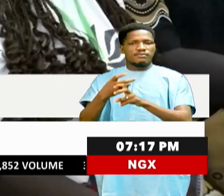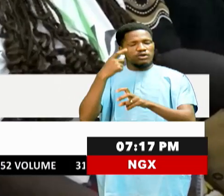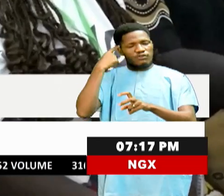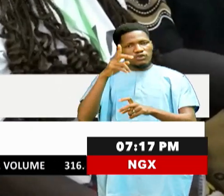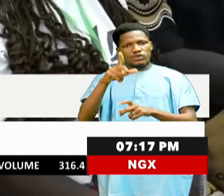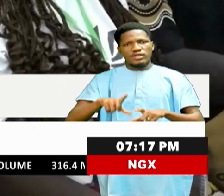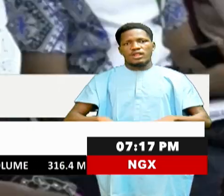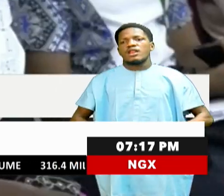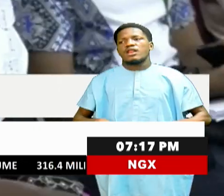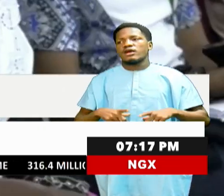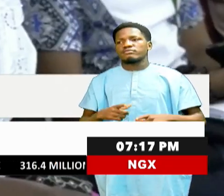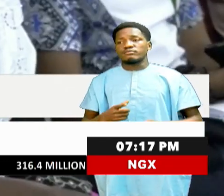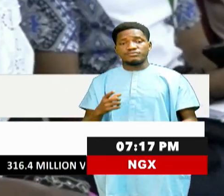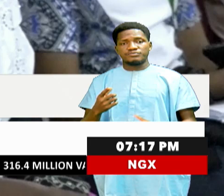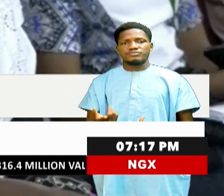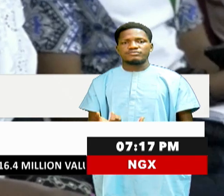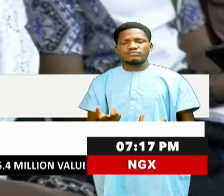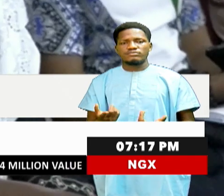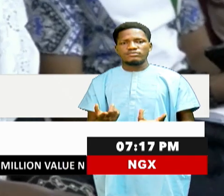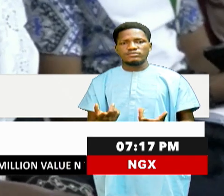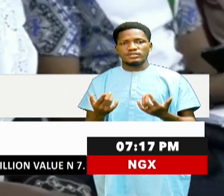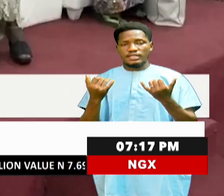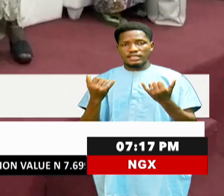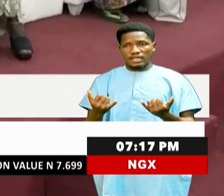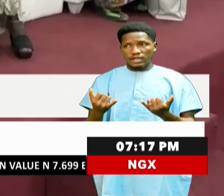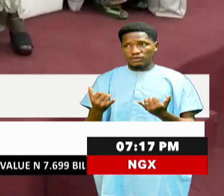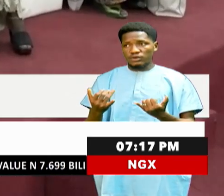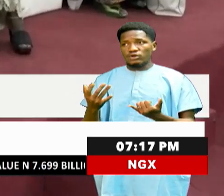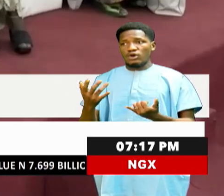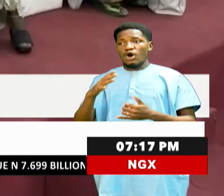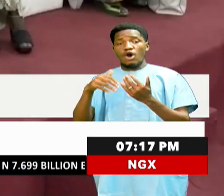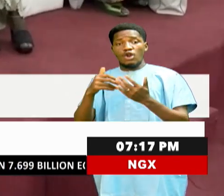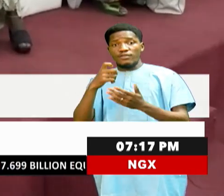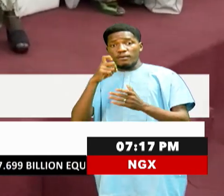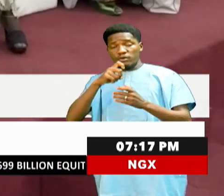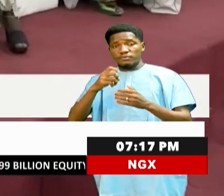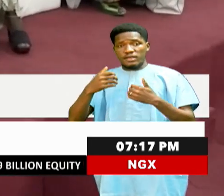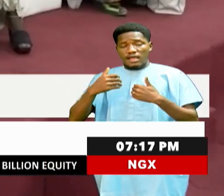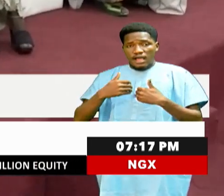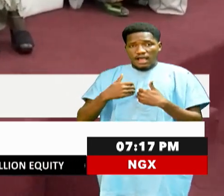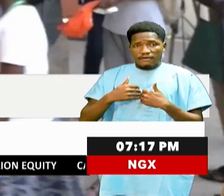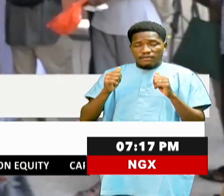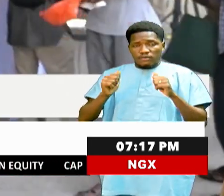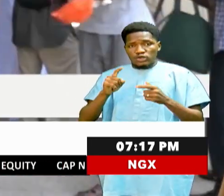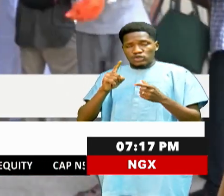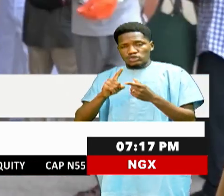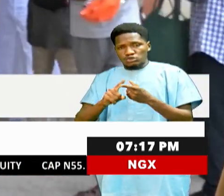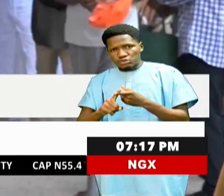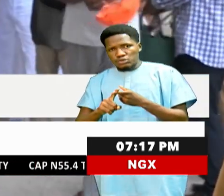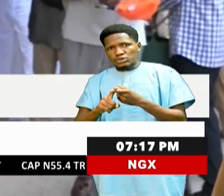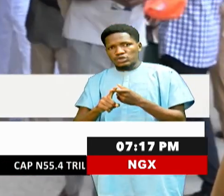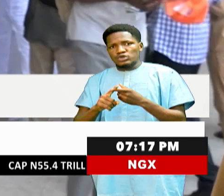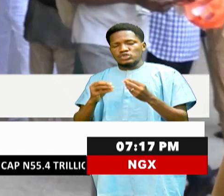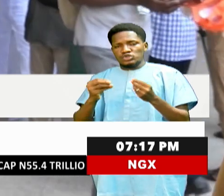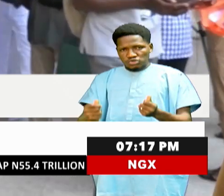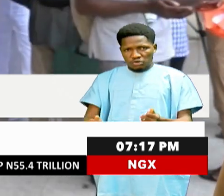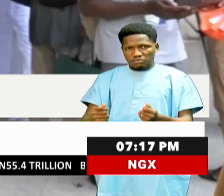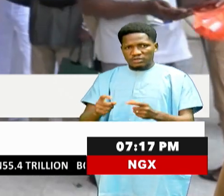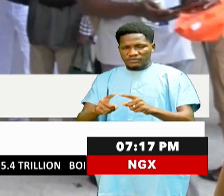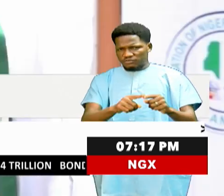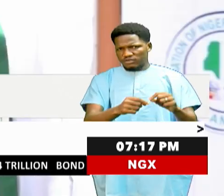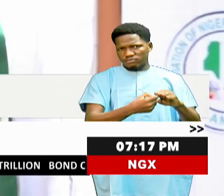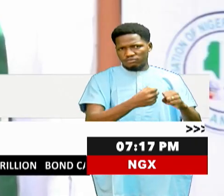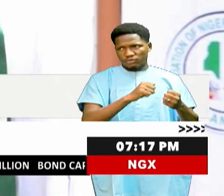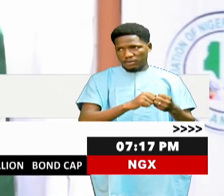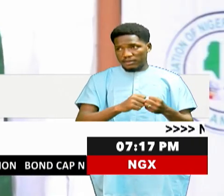proper mentorship of the female undergraduates to deal with the common vices in campuses, stakeholders prefers the